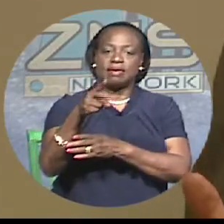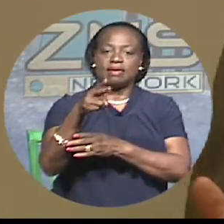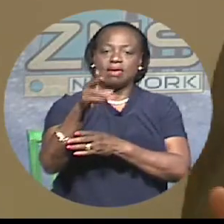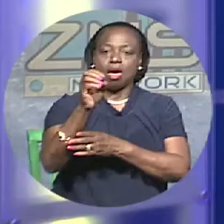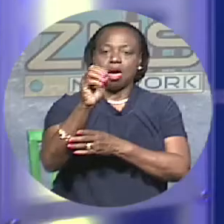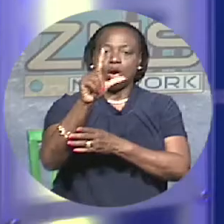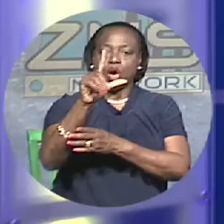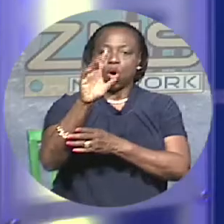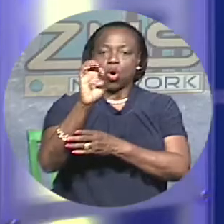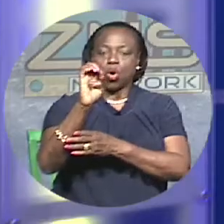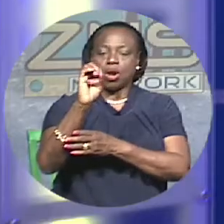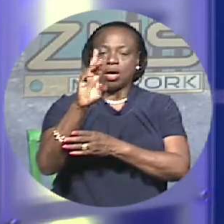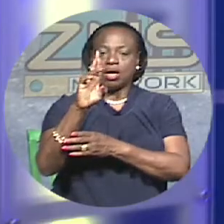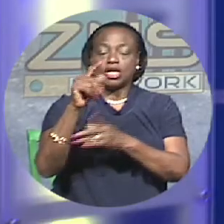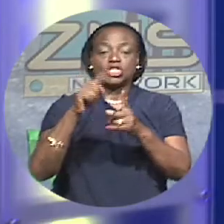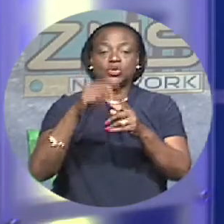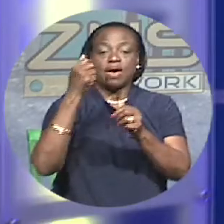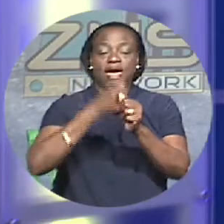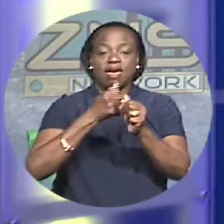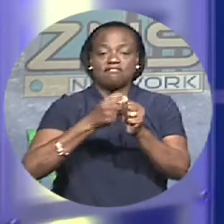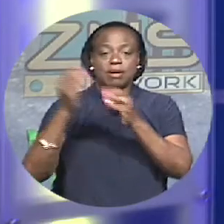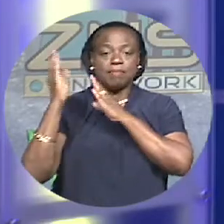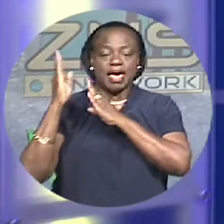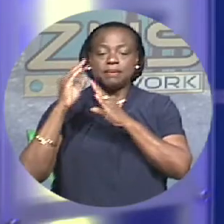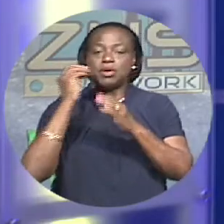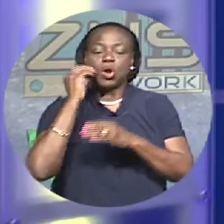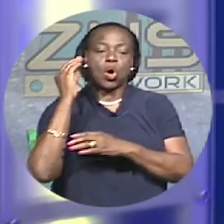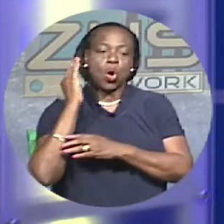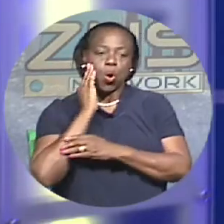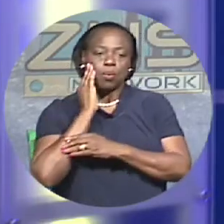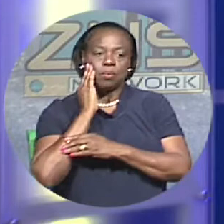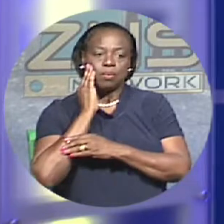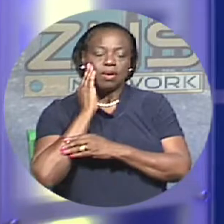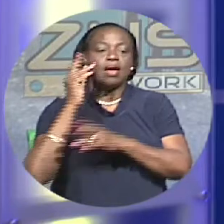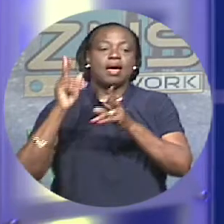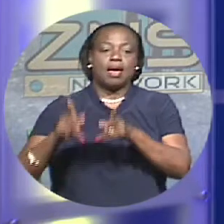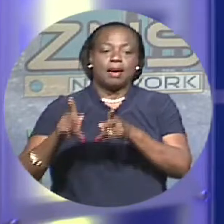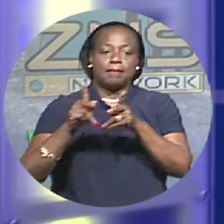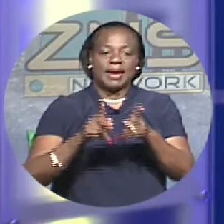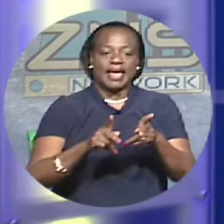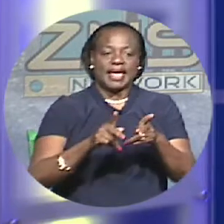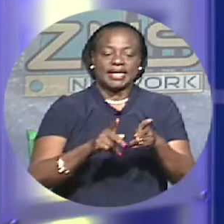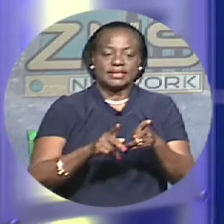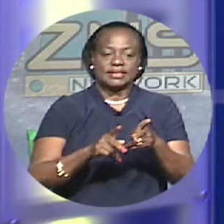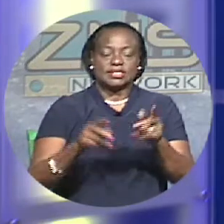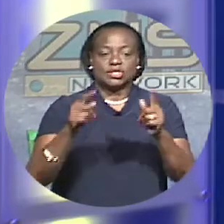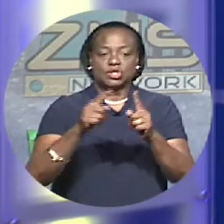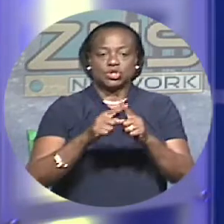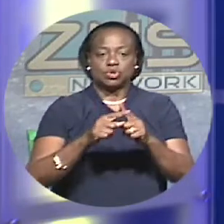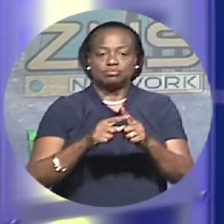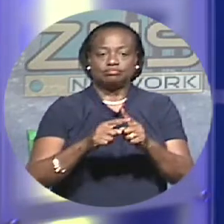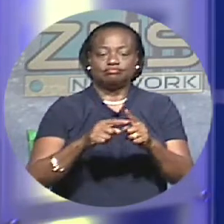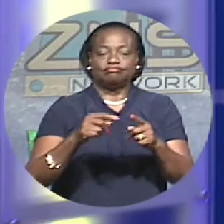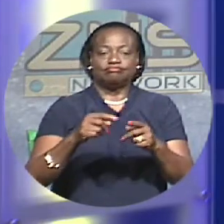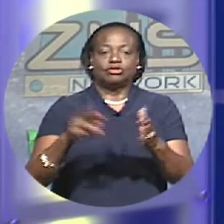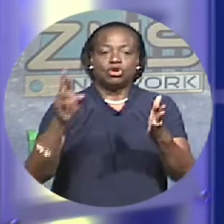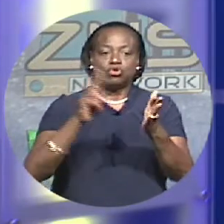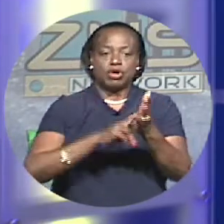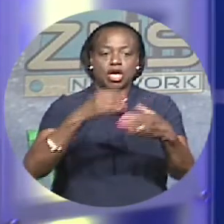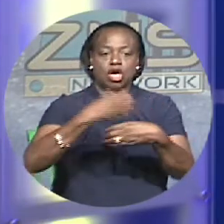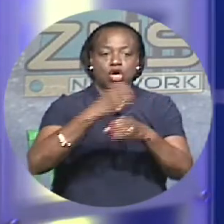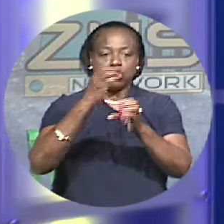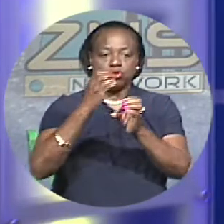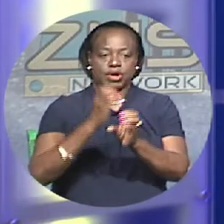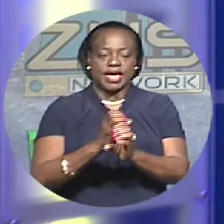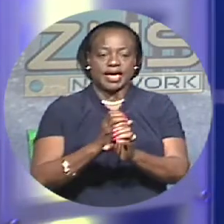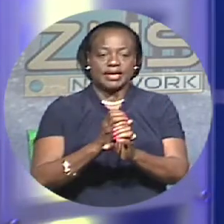island. With plans underway to recreate the old historic Nassau on West Hill Street, millions of dollars